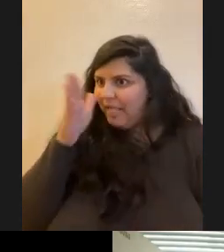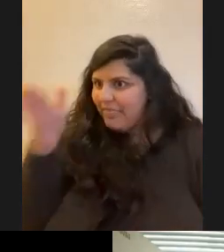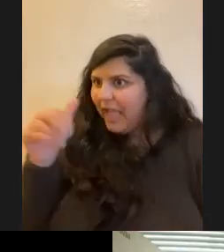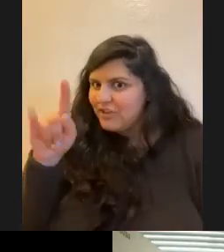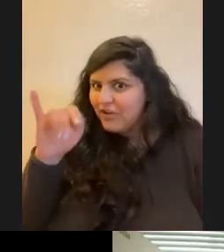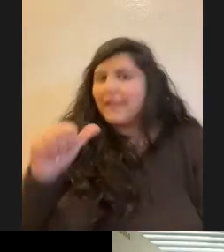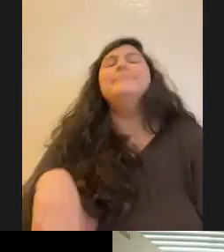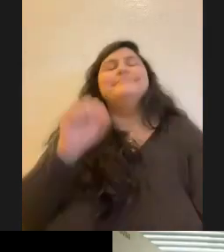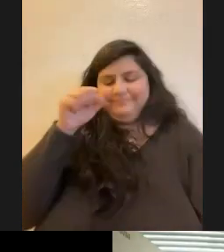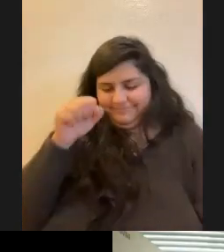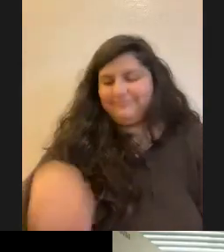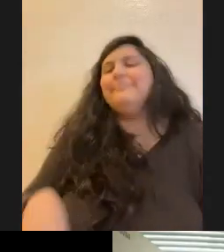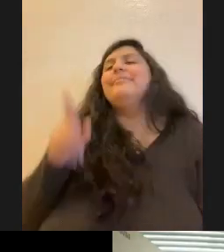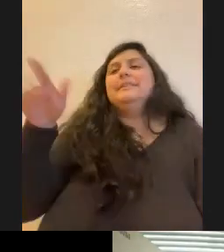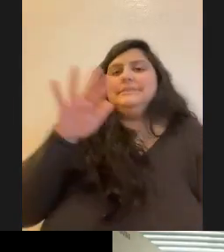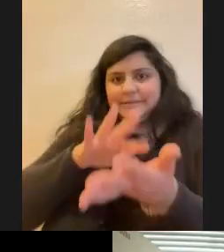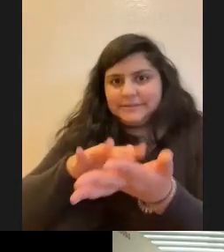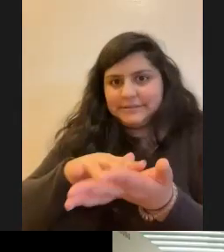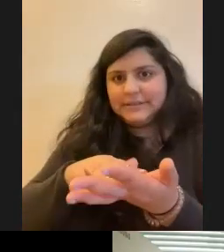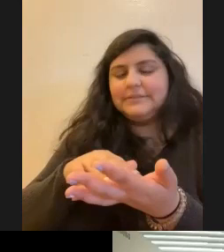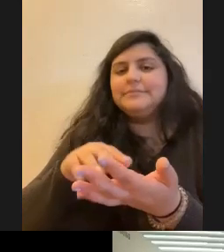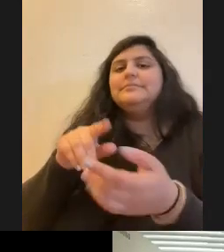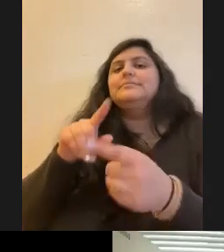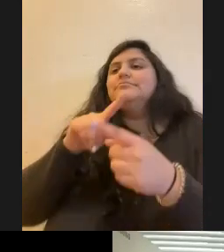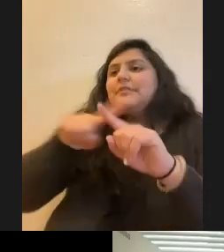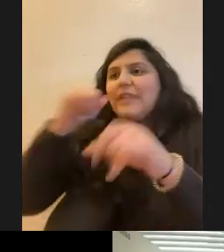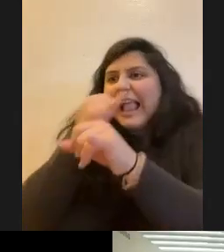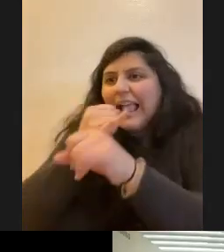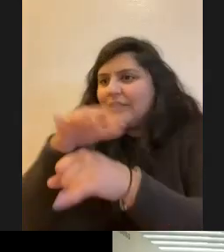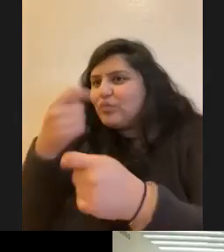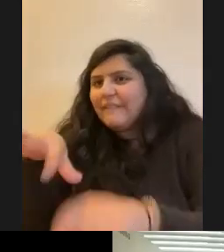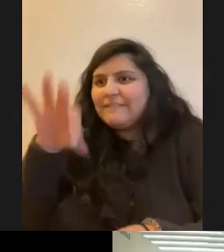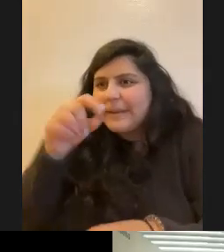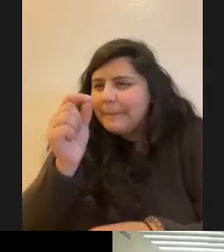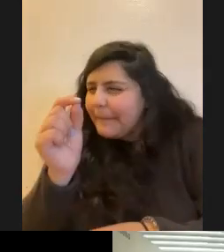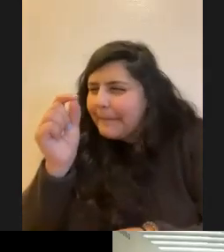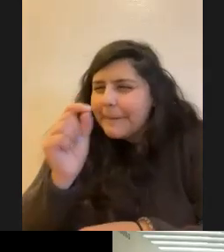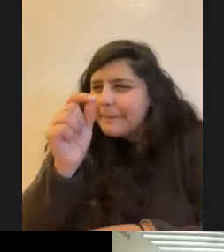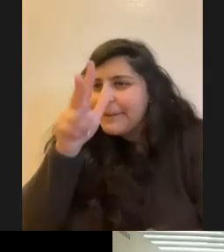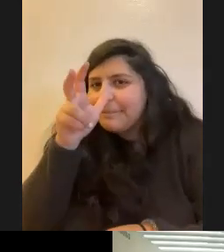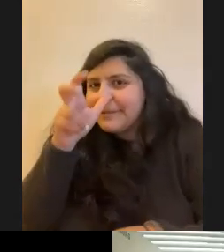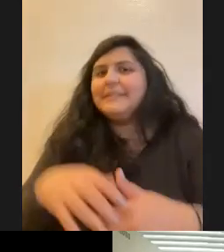lot of work. They like went to different islands trying to find these tiny little bugs.